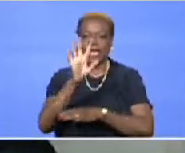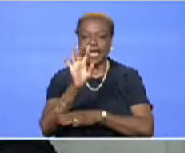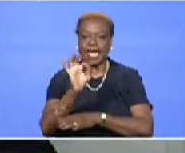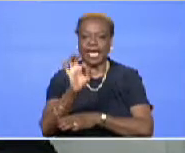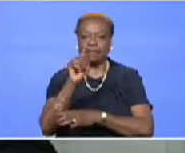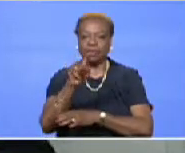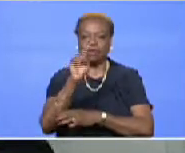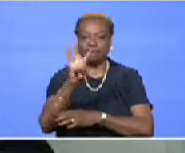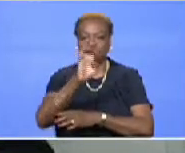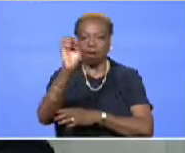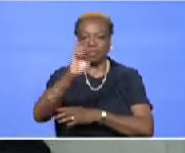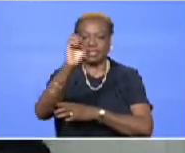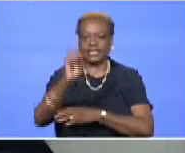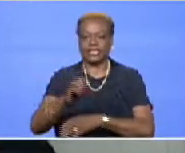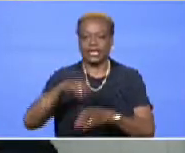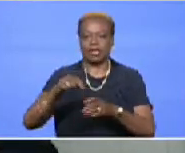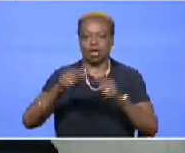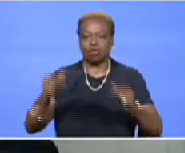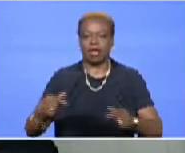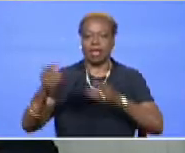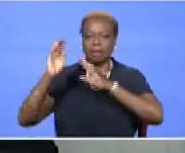9.4% and in Grand Bahama,